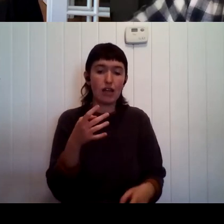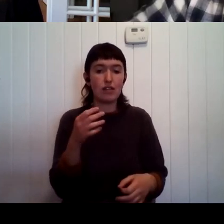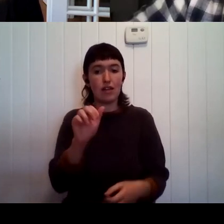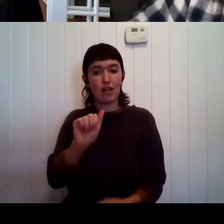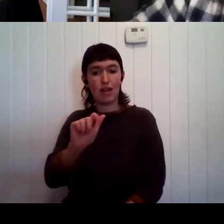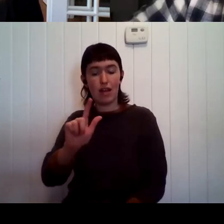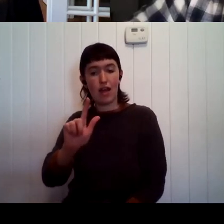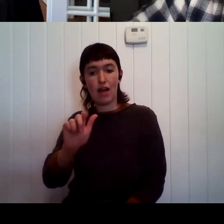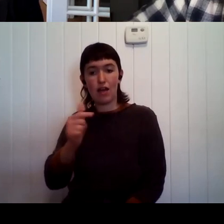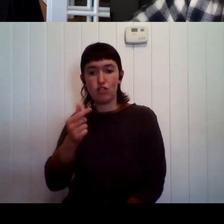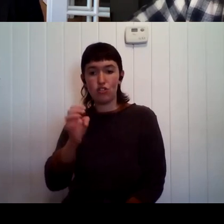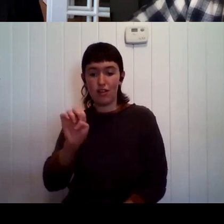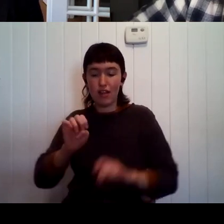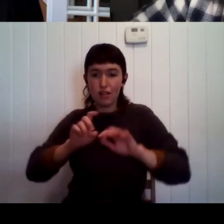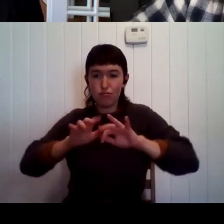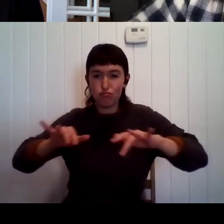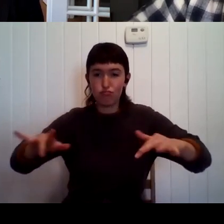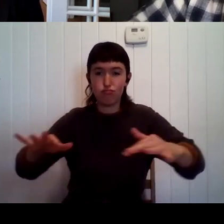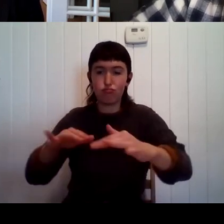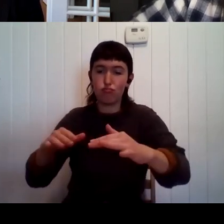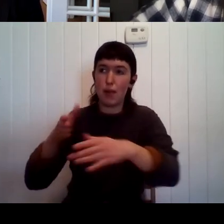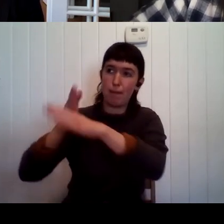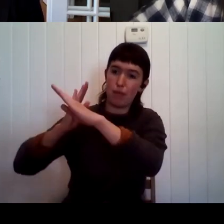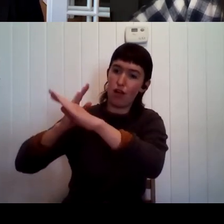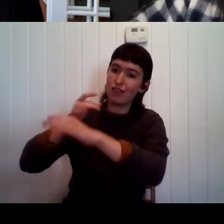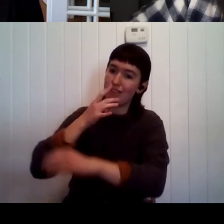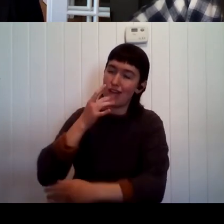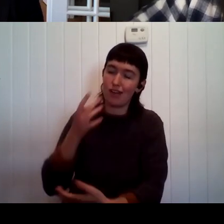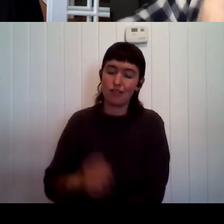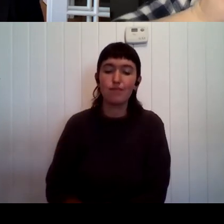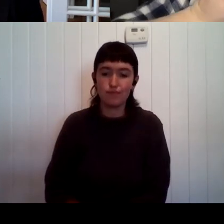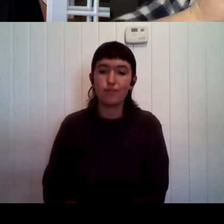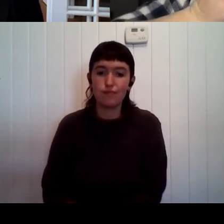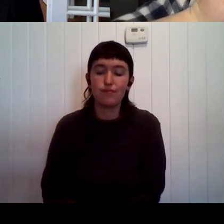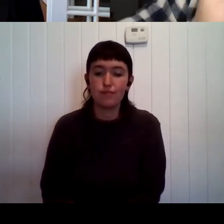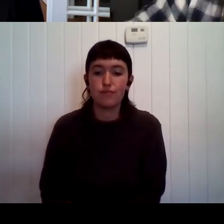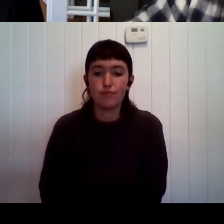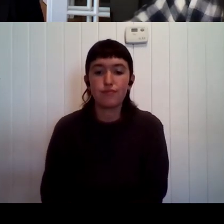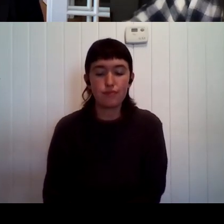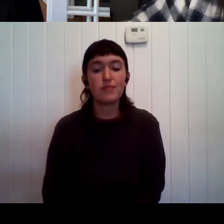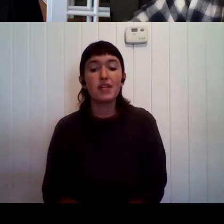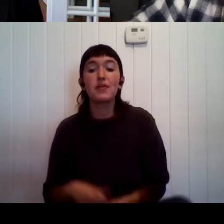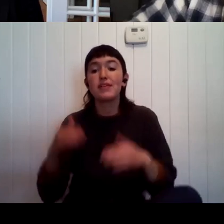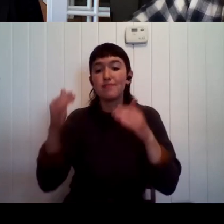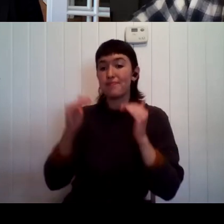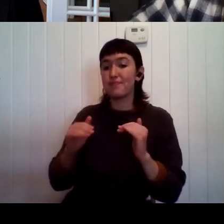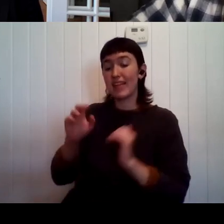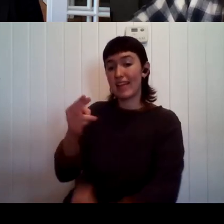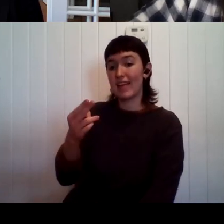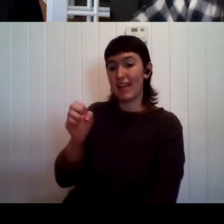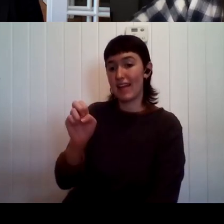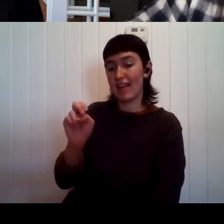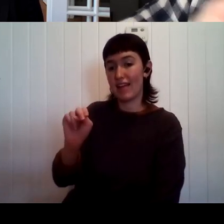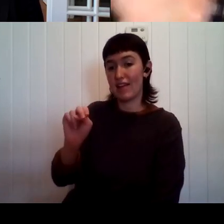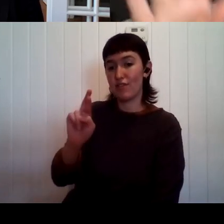story from the ocean. Alrighty, Henry wants to know, what would happen if all